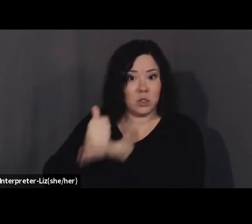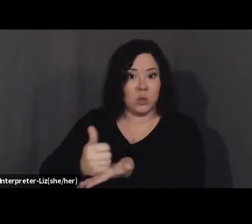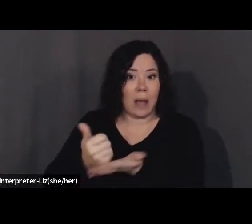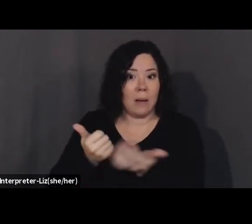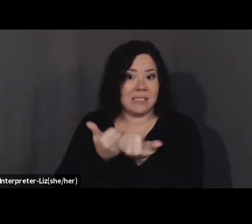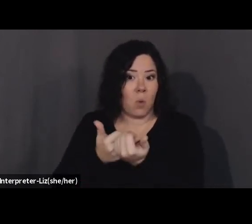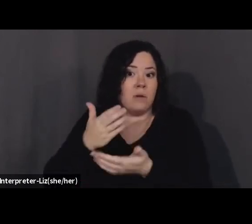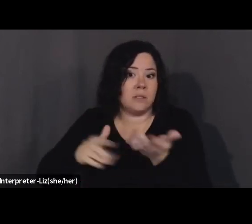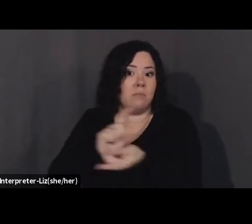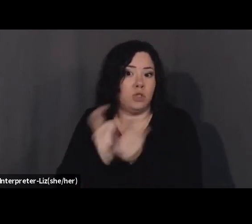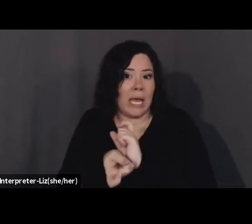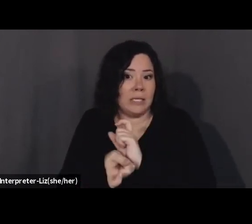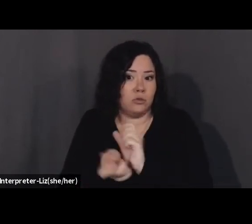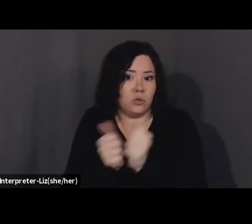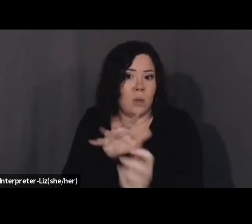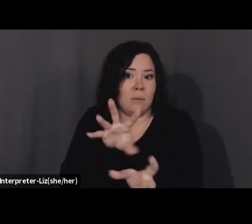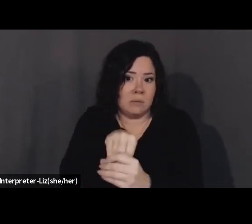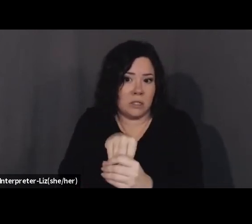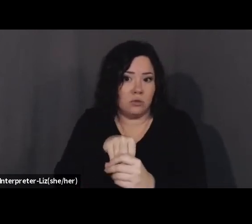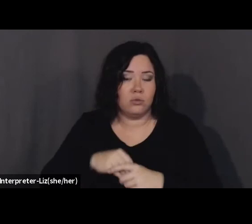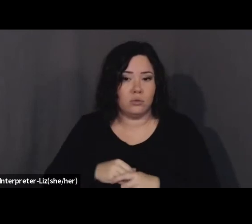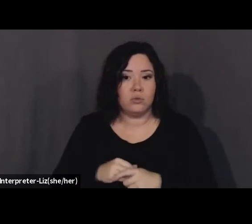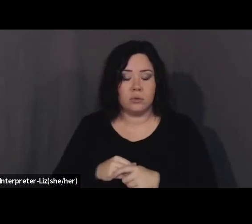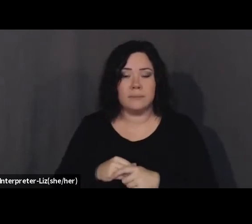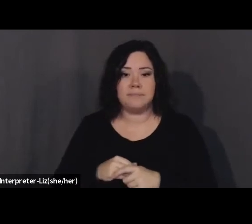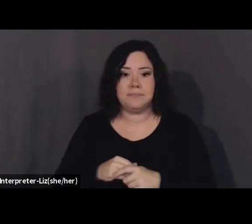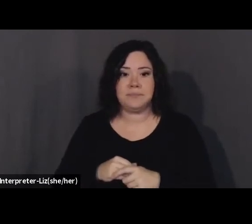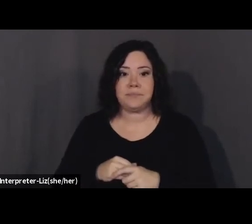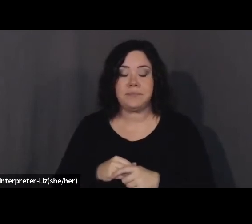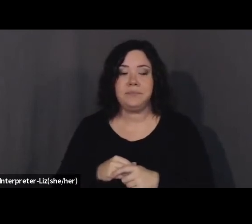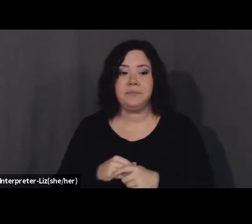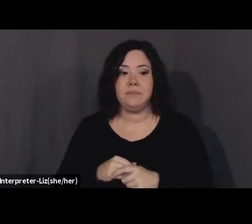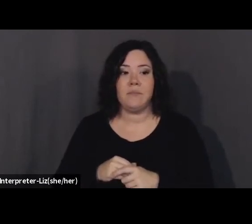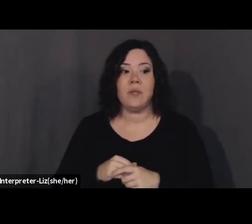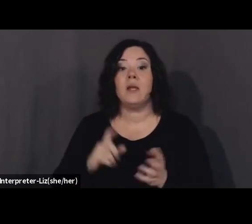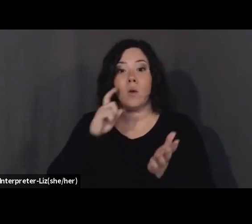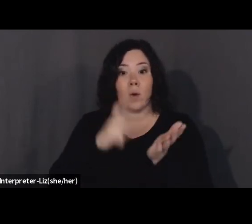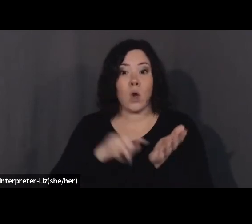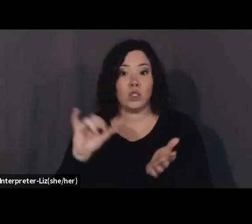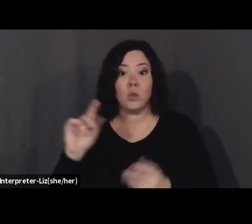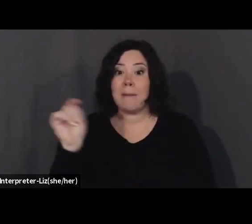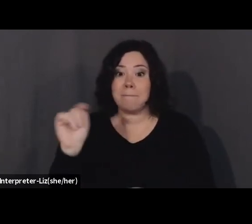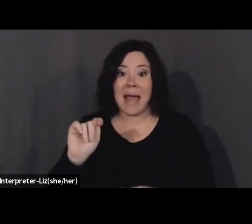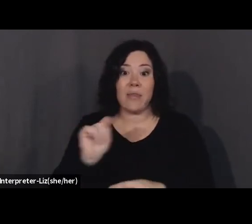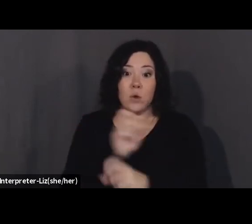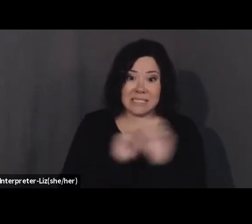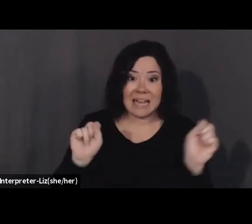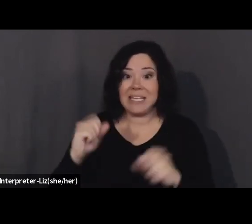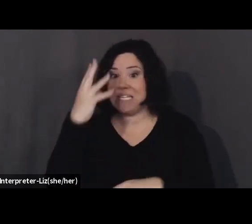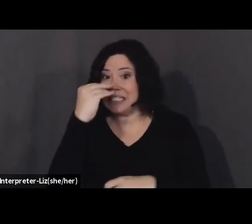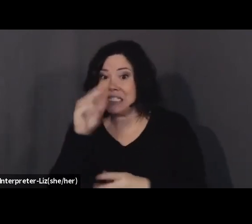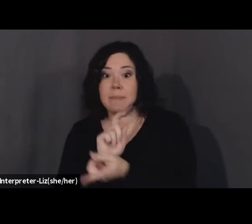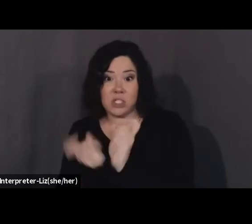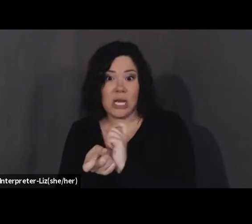of this change in participation, as well as the home usability. And then we really did see that bathroom safety and sleeping changes seemed to have